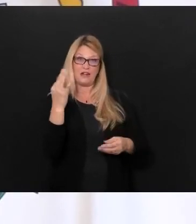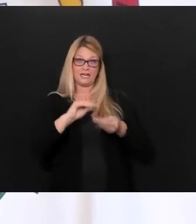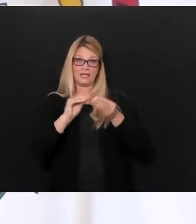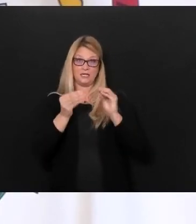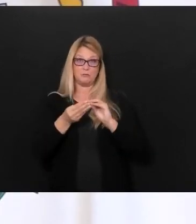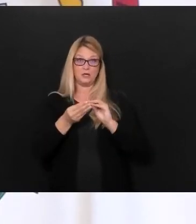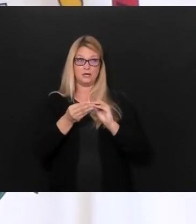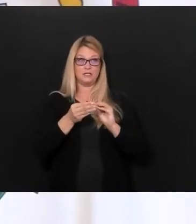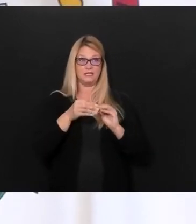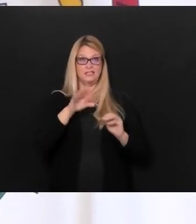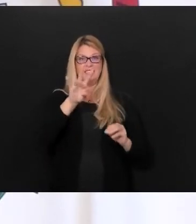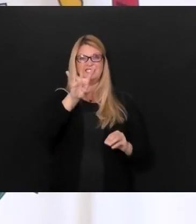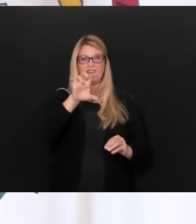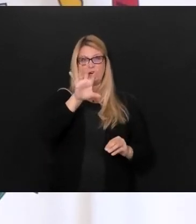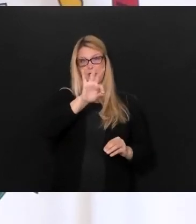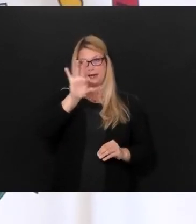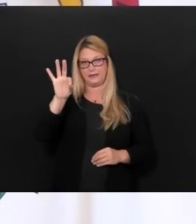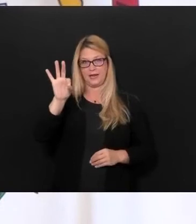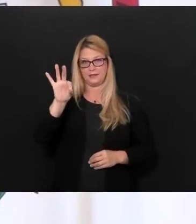was 799.